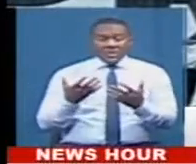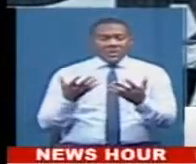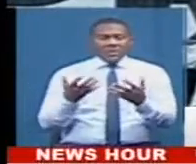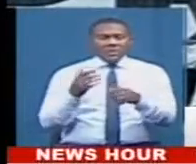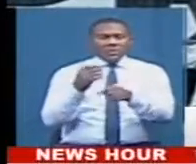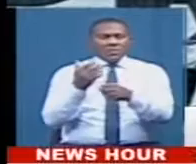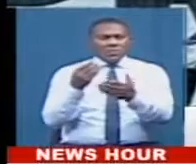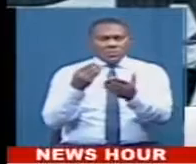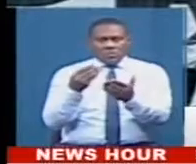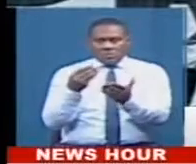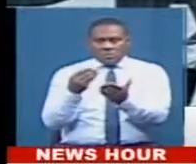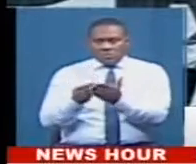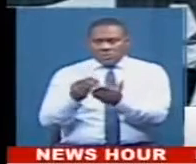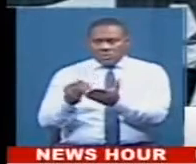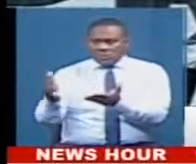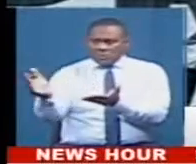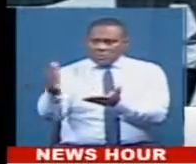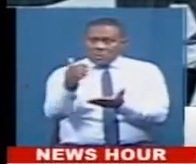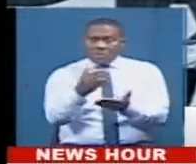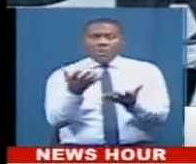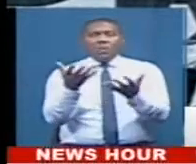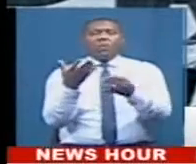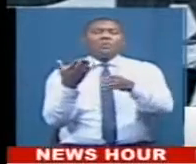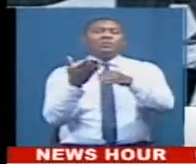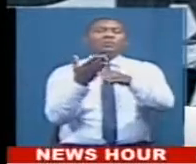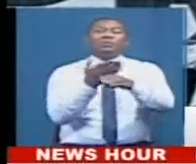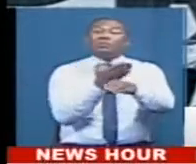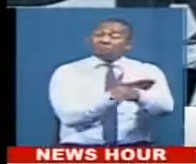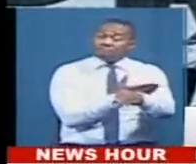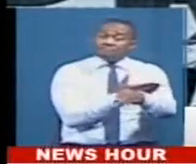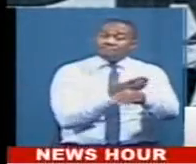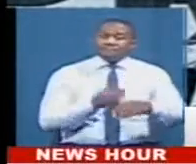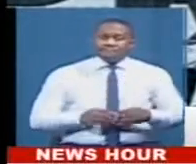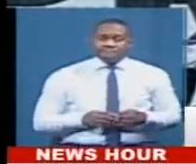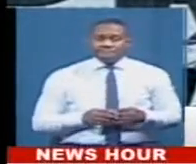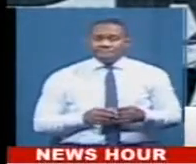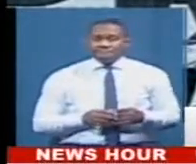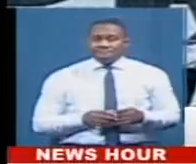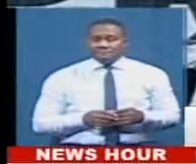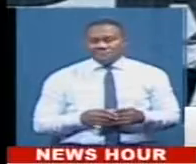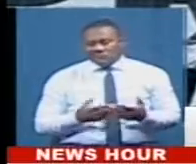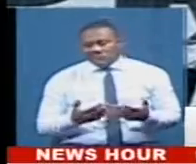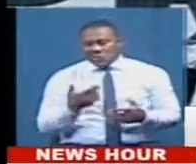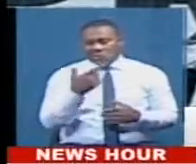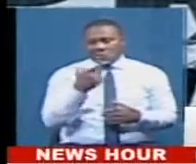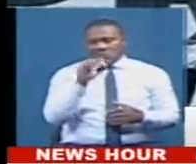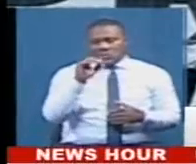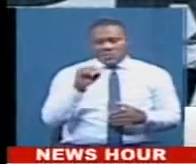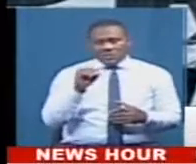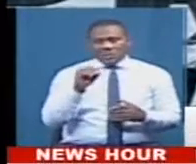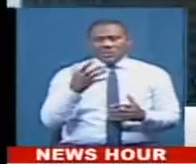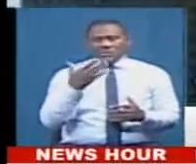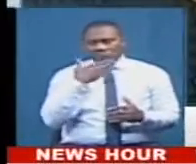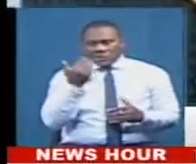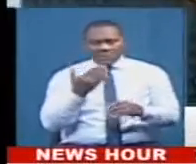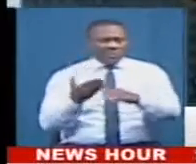improving the revenue generation capacity of the MMDs, at least moving from 21% to